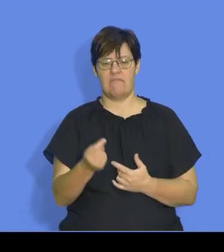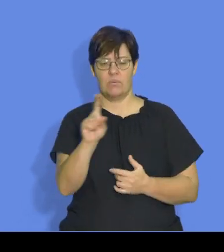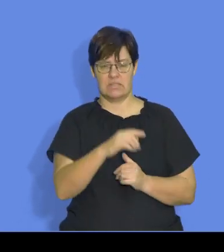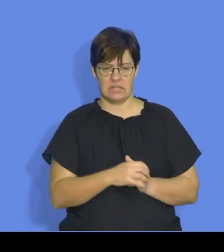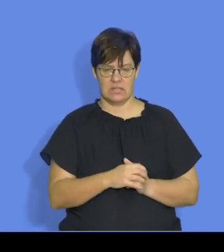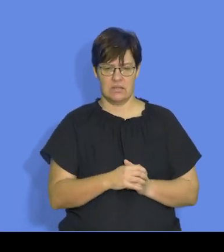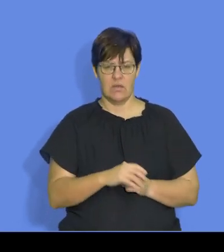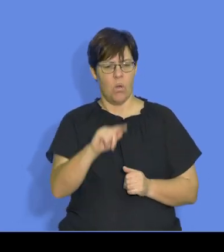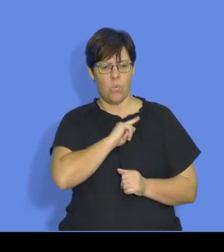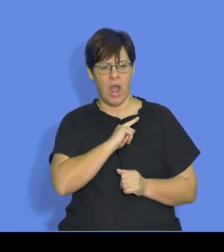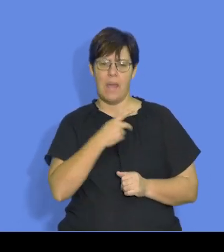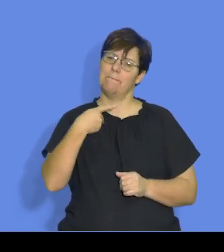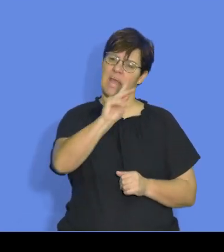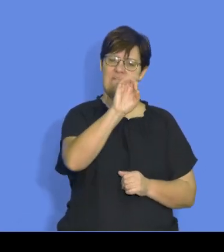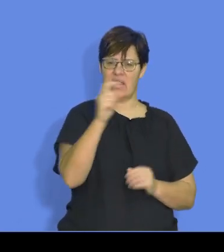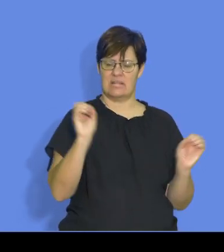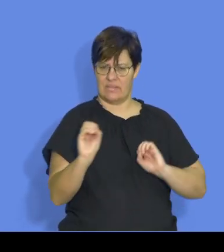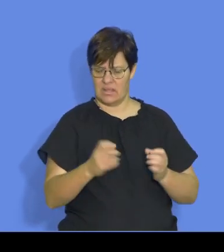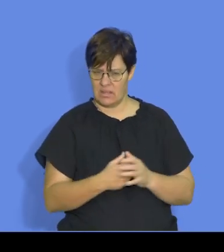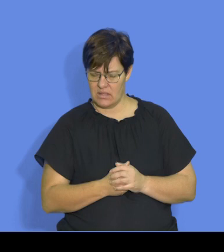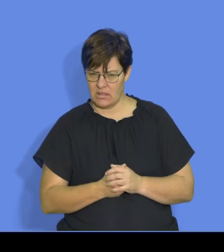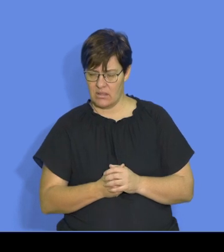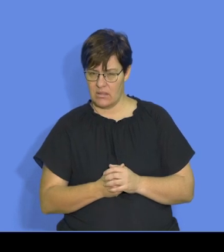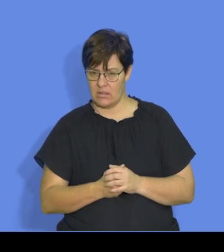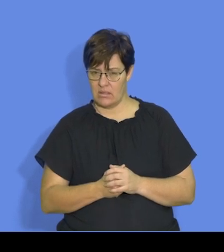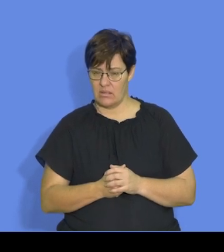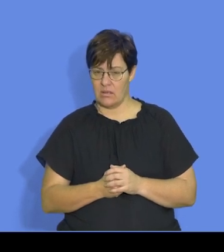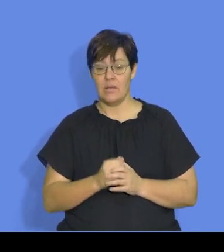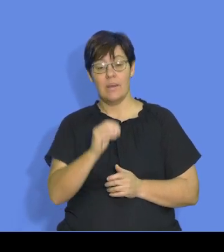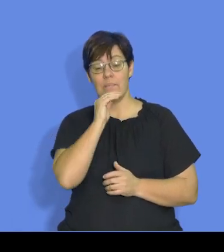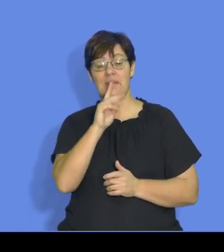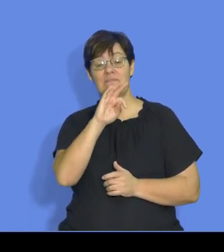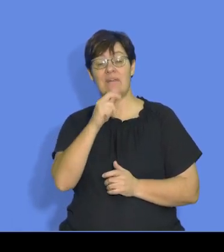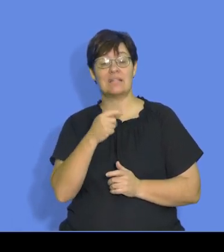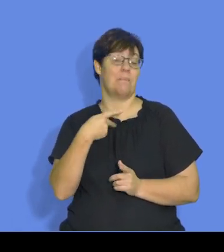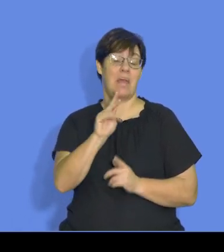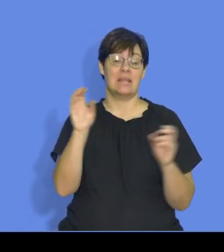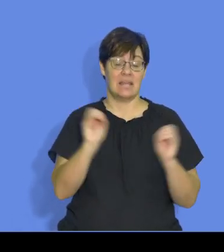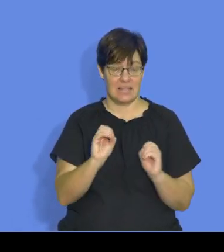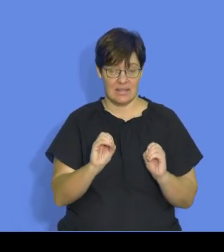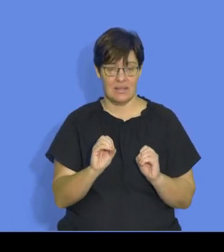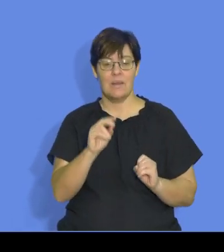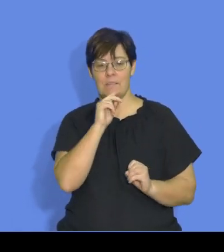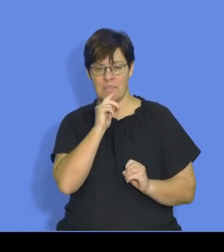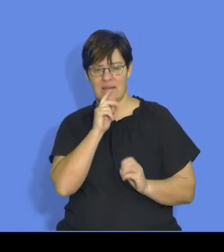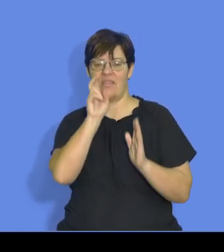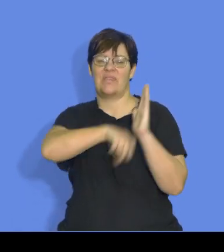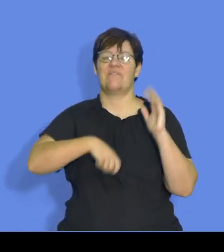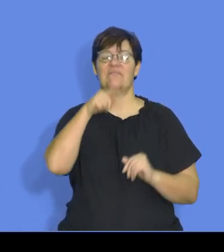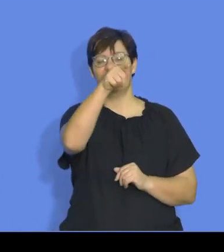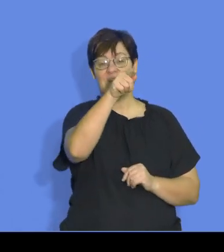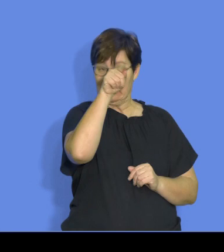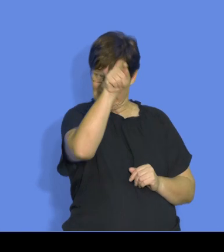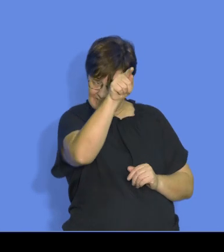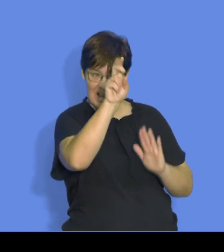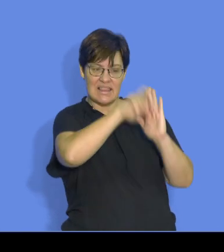non-payment of VAT? Clearly, the non-payment of VAT is regarded as theft. Theft is